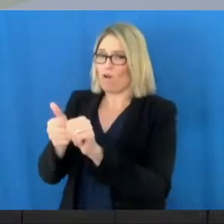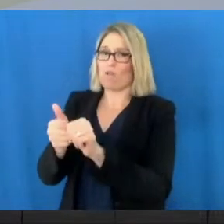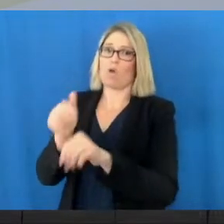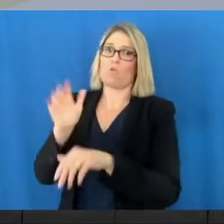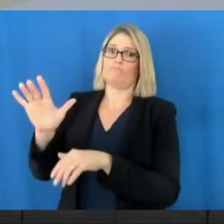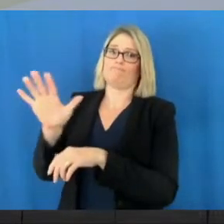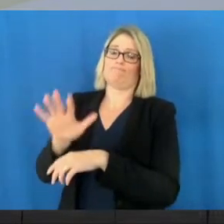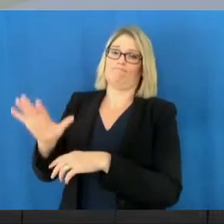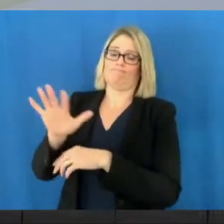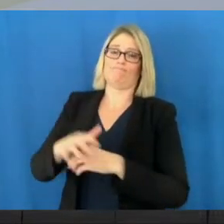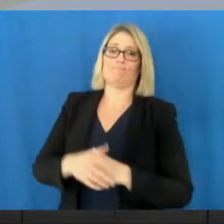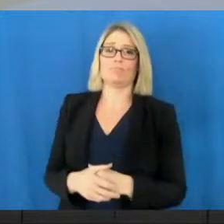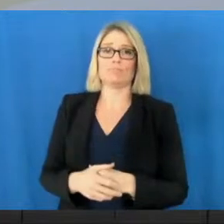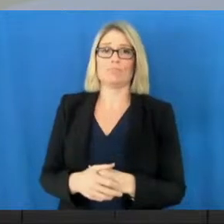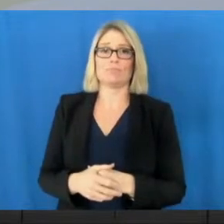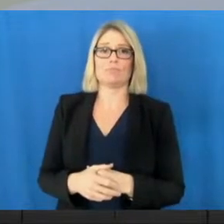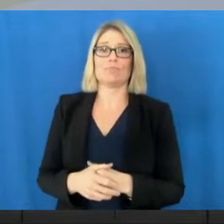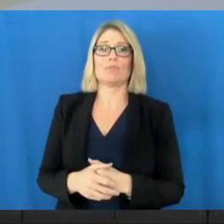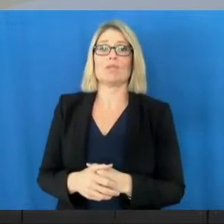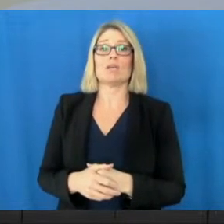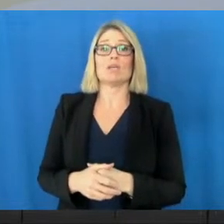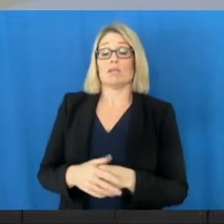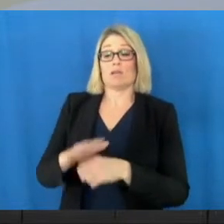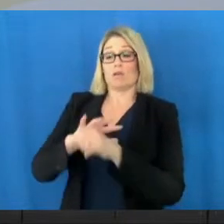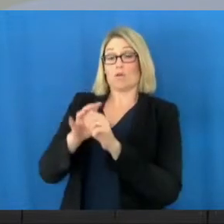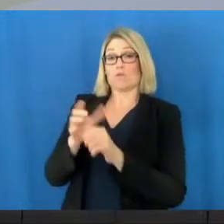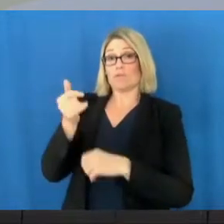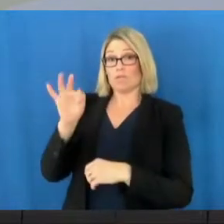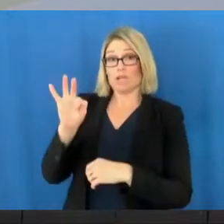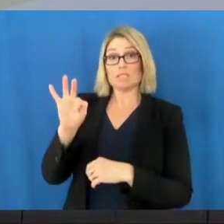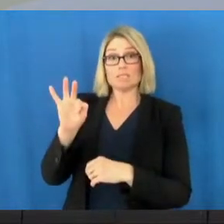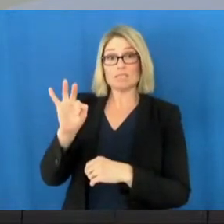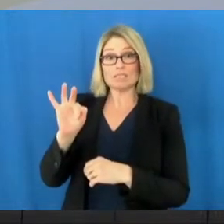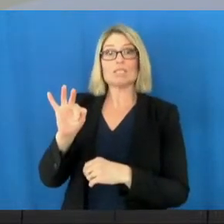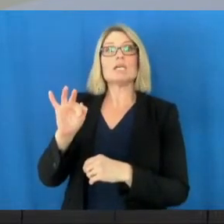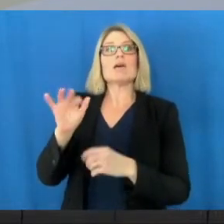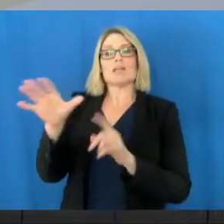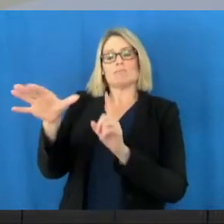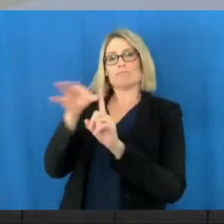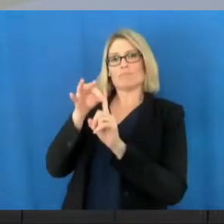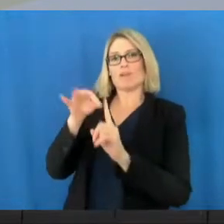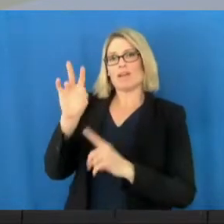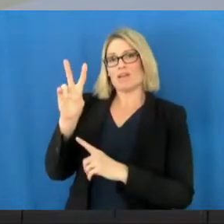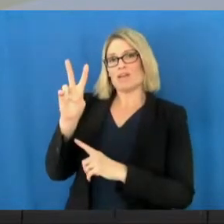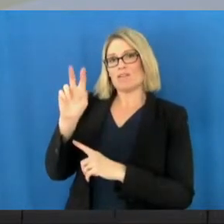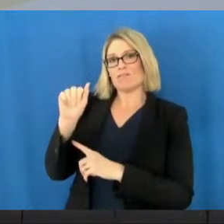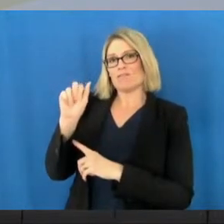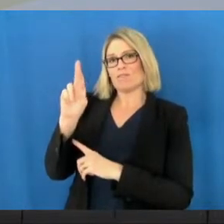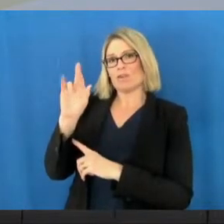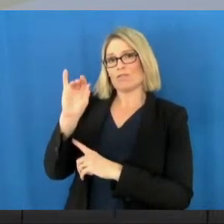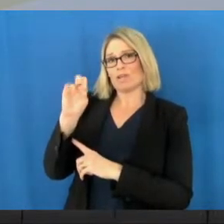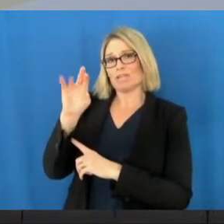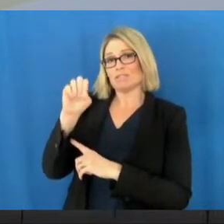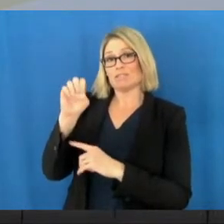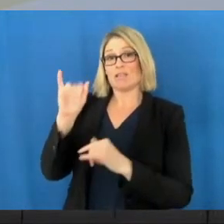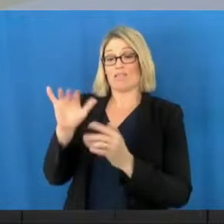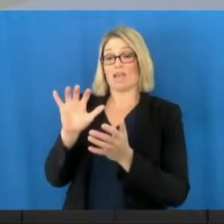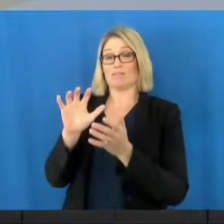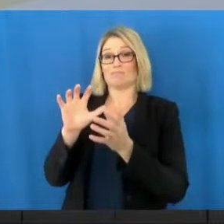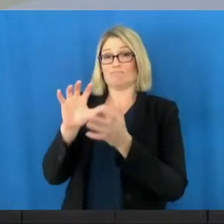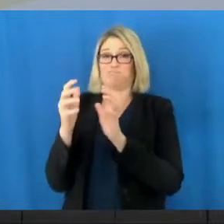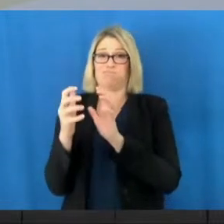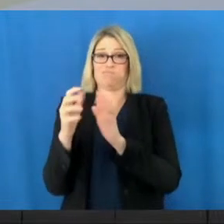The rising incidence of COVID-19 variants is concerning. We know the variants of concern could rapidly